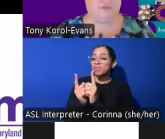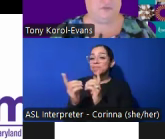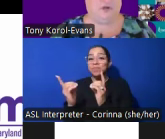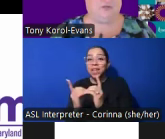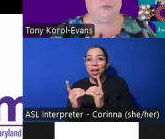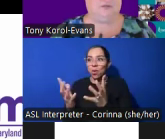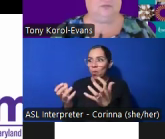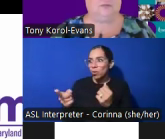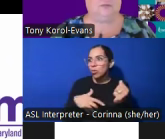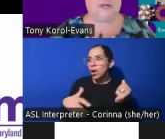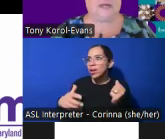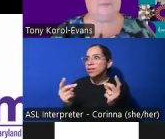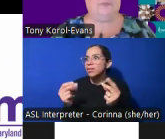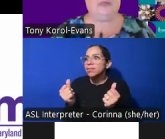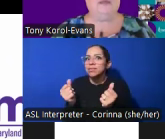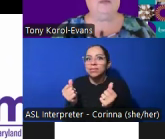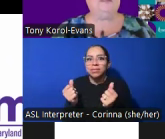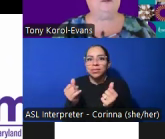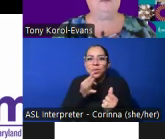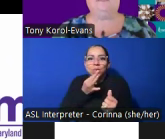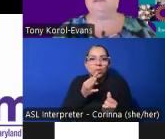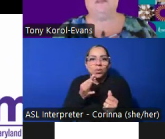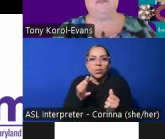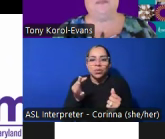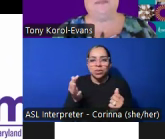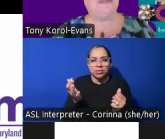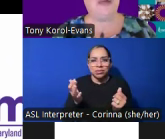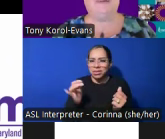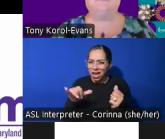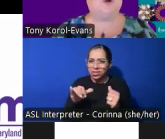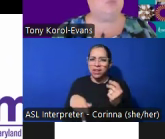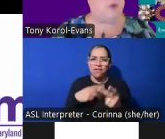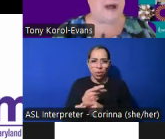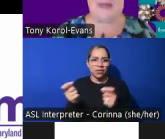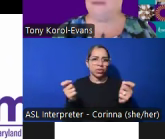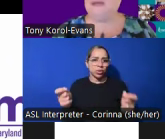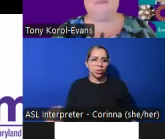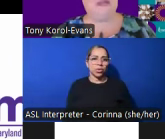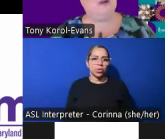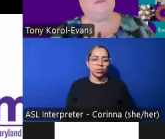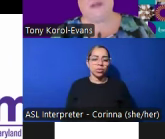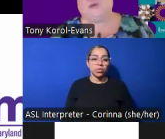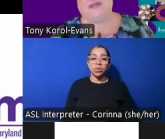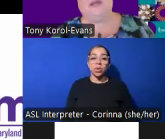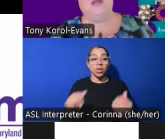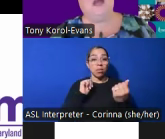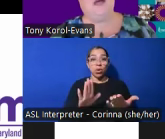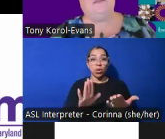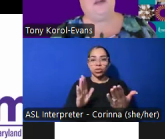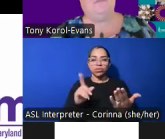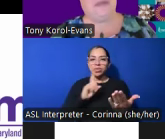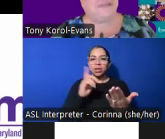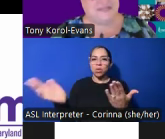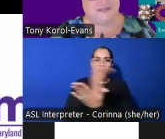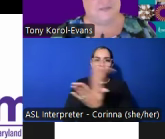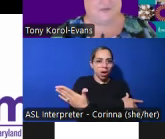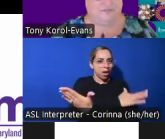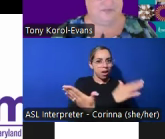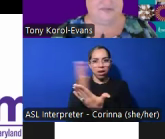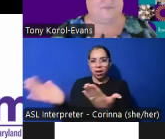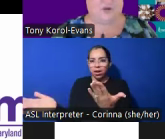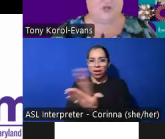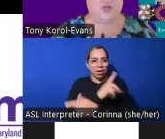of control, right? So you see that the tactics are wide and they are varied. And basically